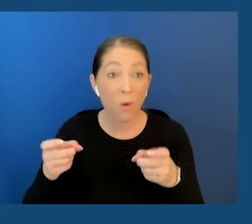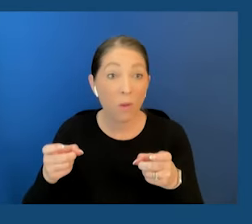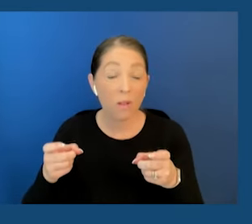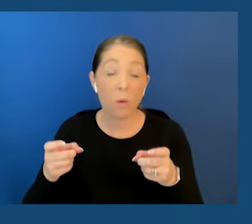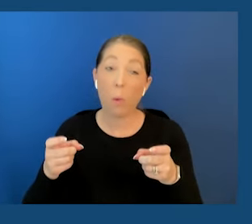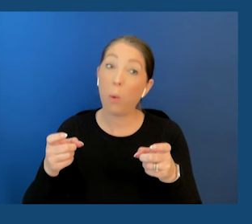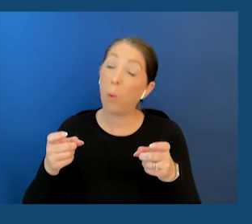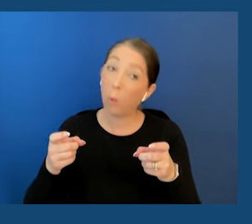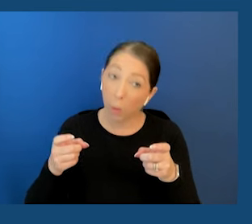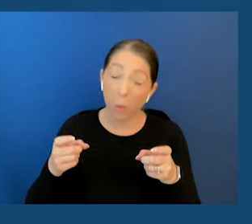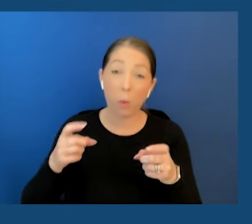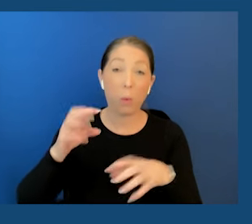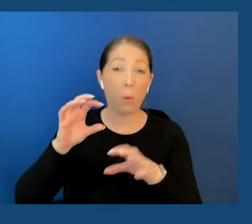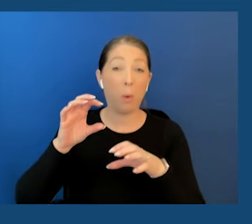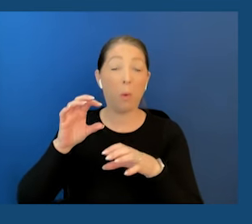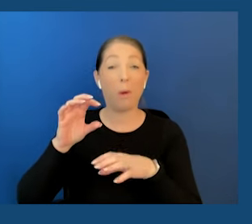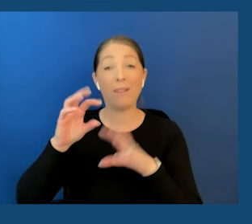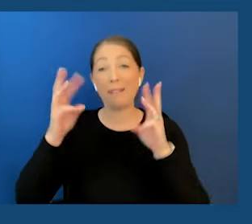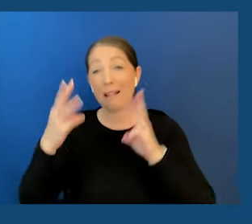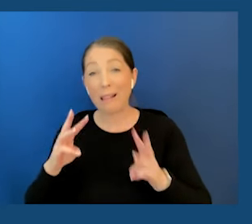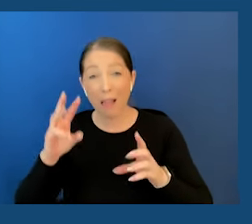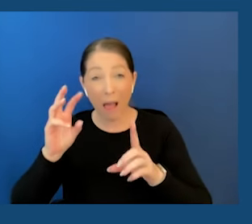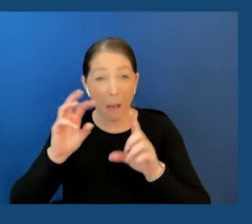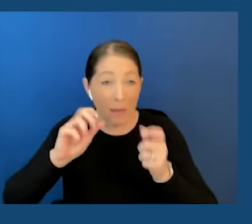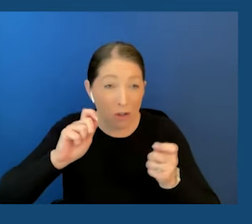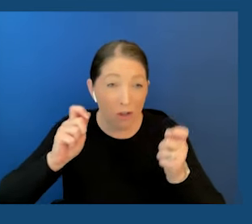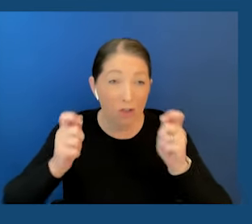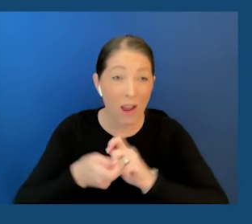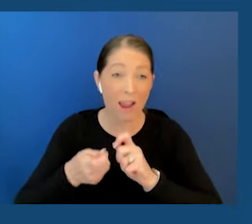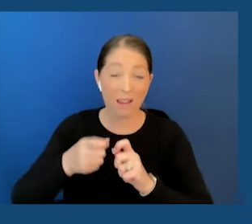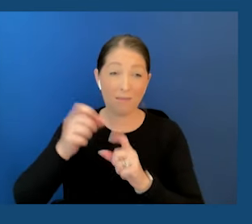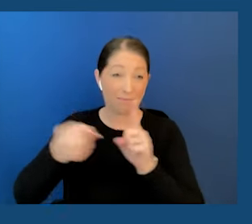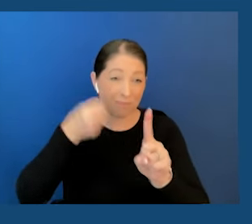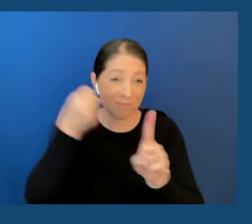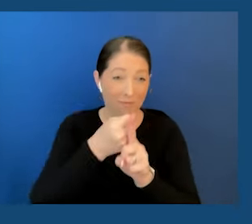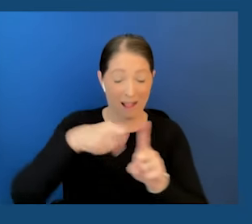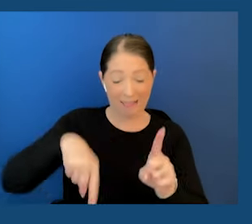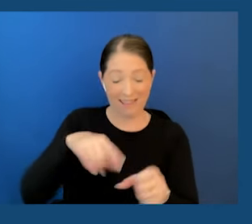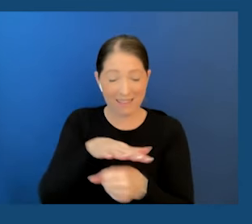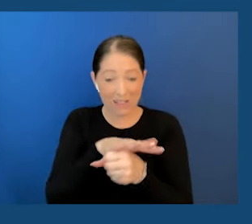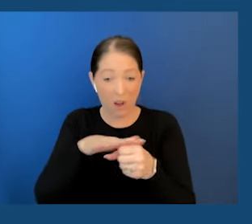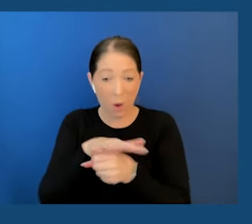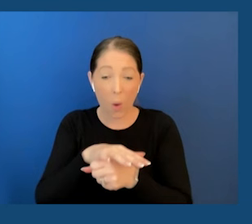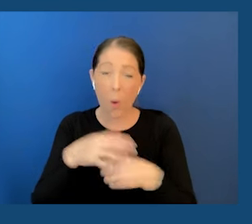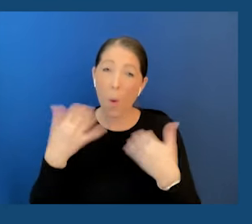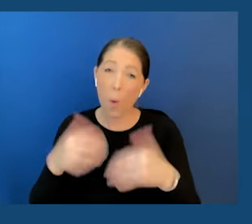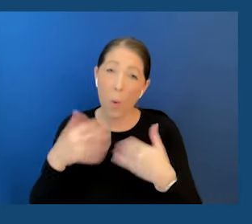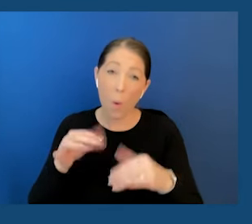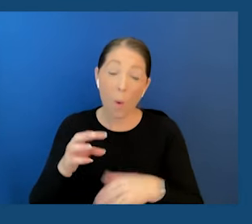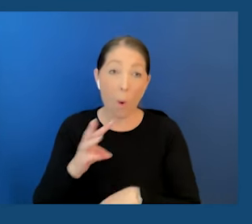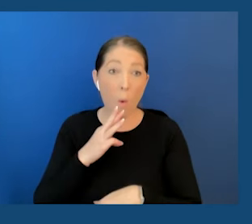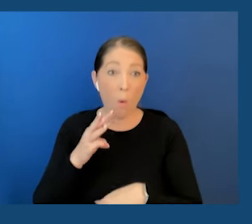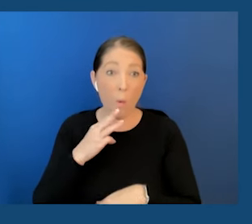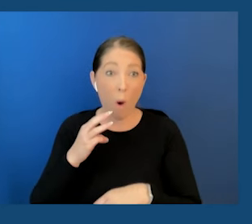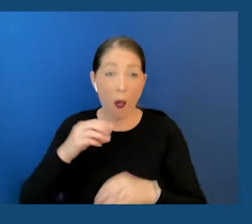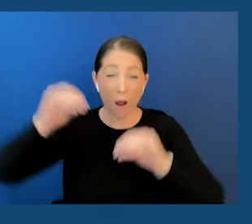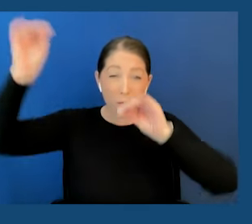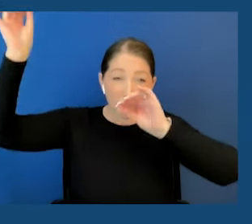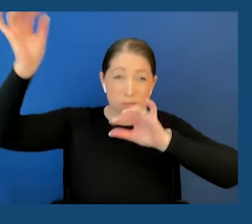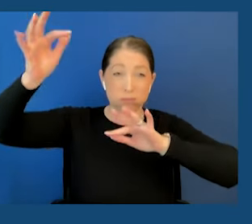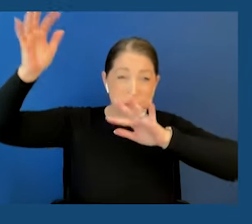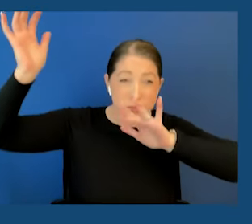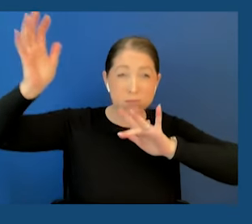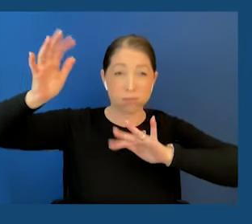effects of climate change on this region in particular. The amount of water has come out of the heavens since I've been governor